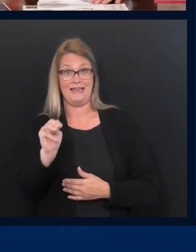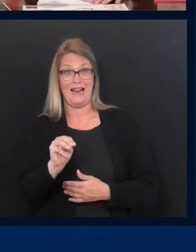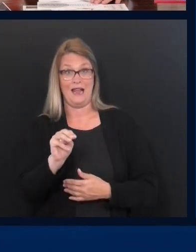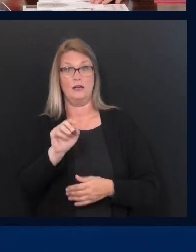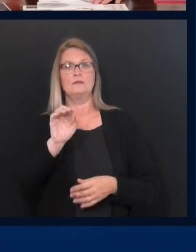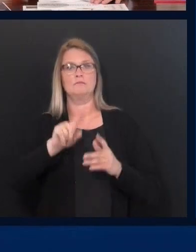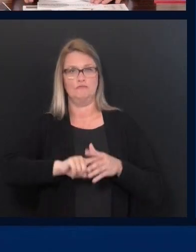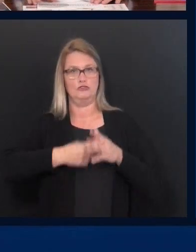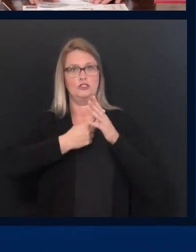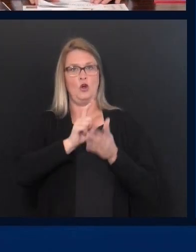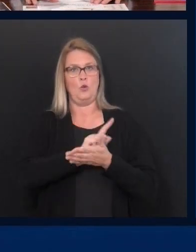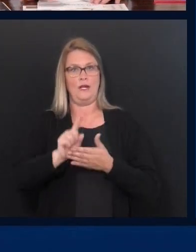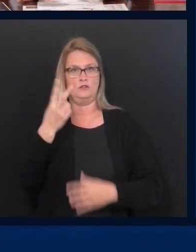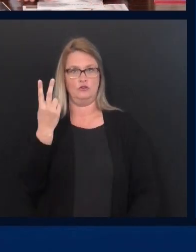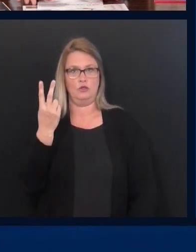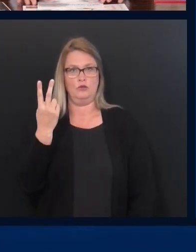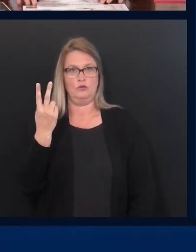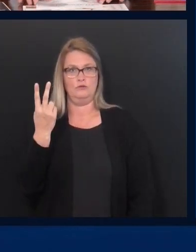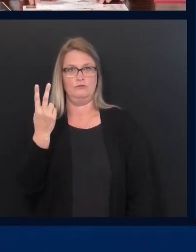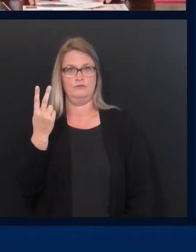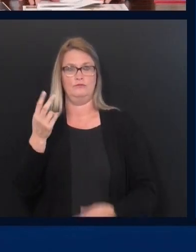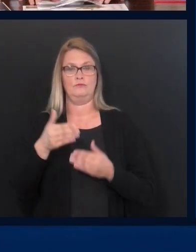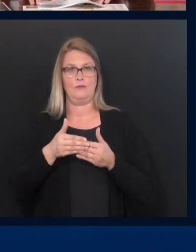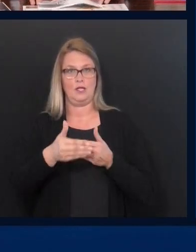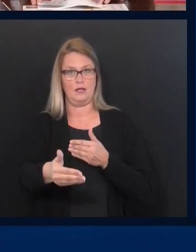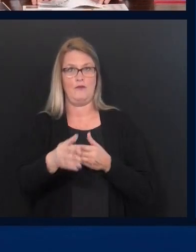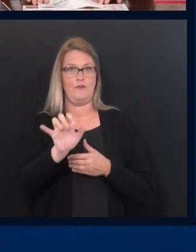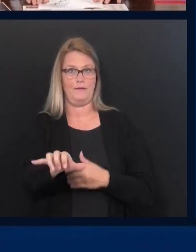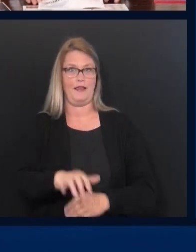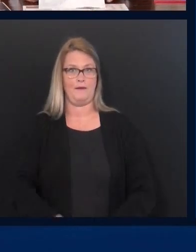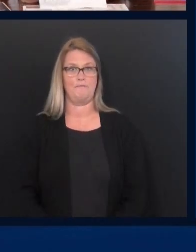week thereafter starts on Mondays.